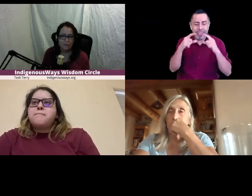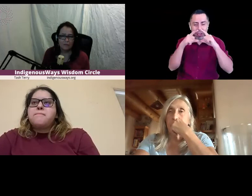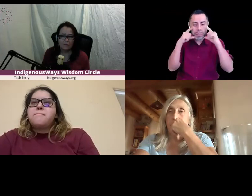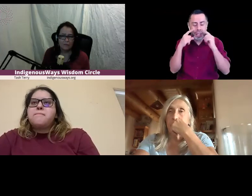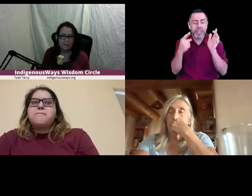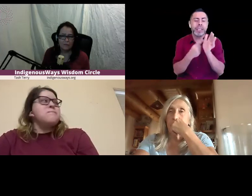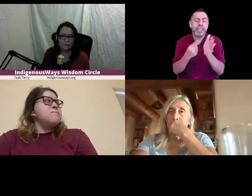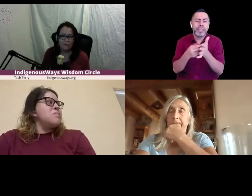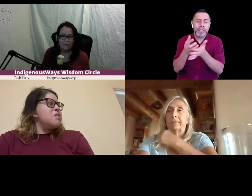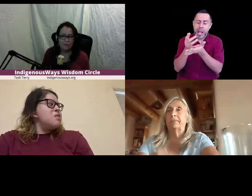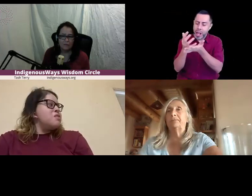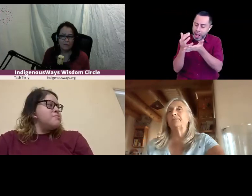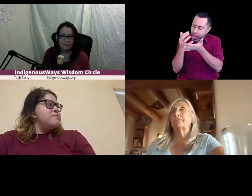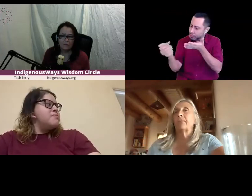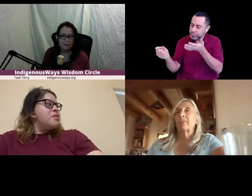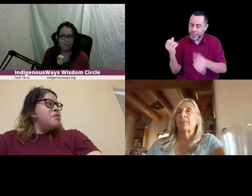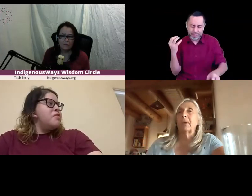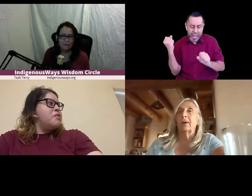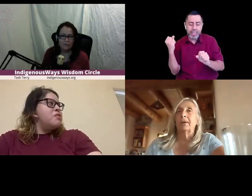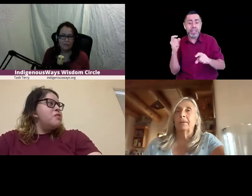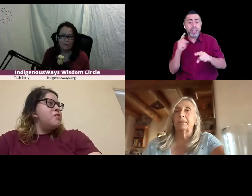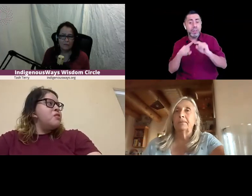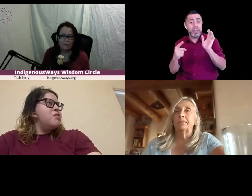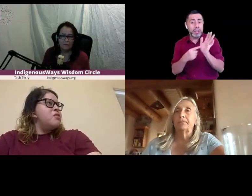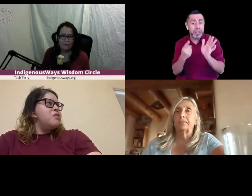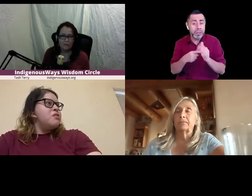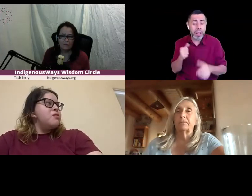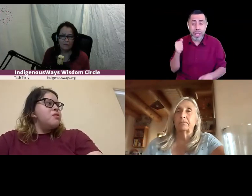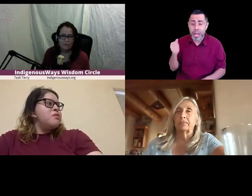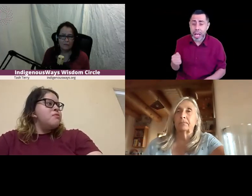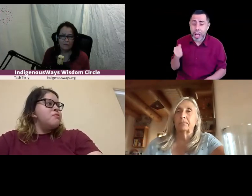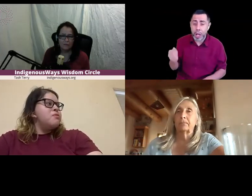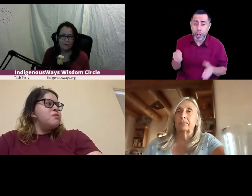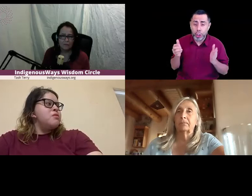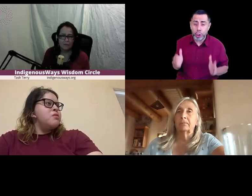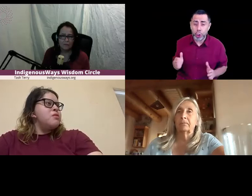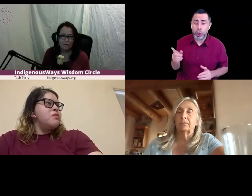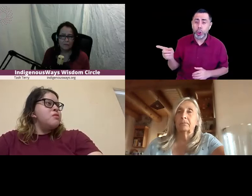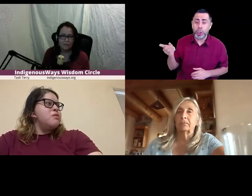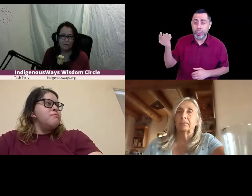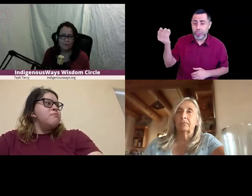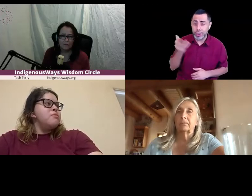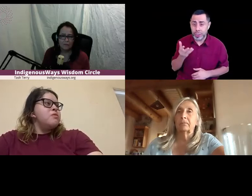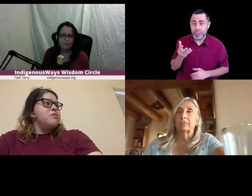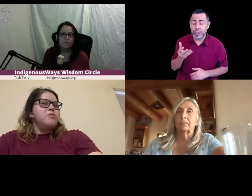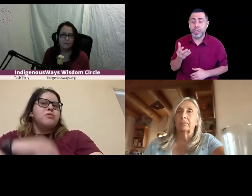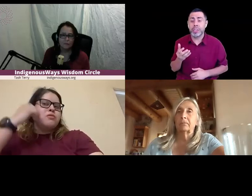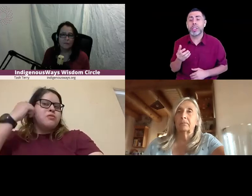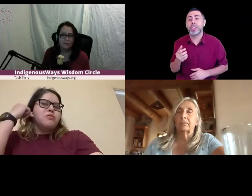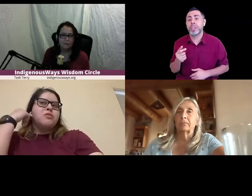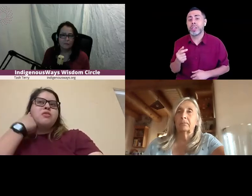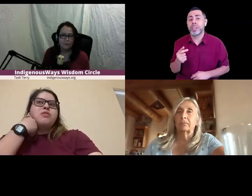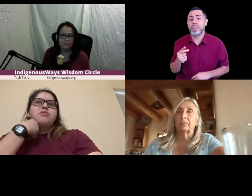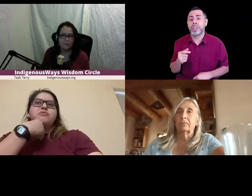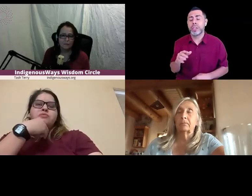sometimes I hear from the elders that they feel safer in the masks that are bought. And so if